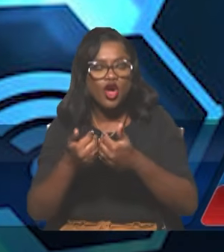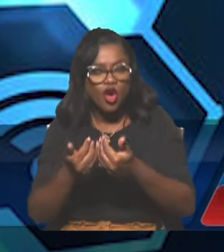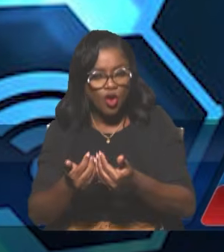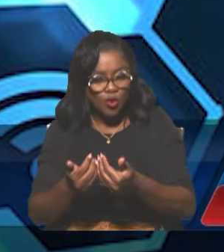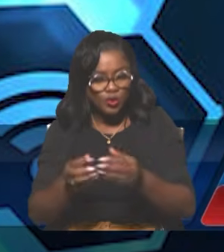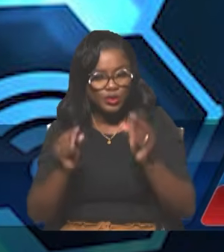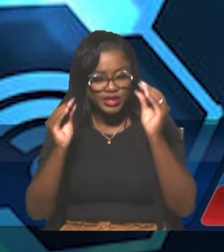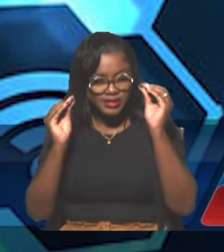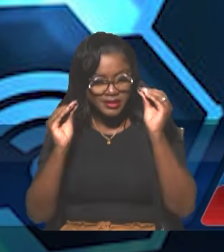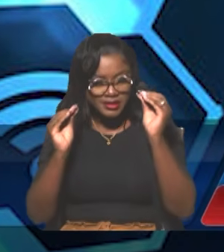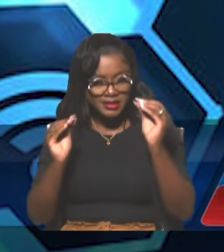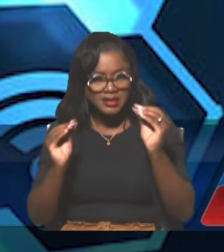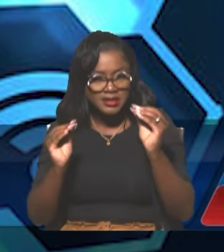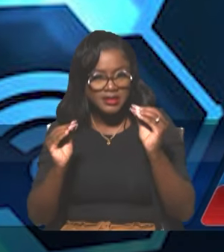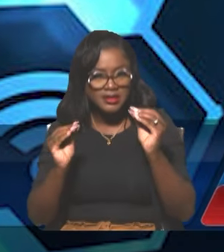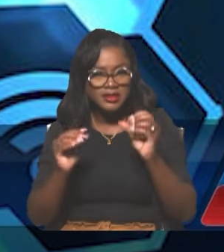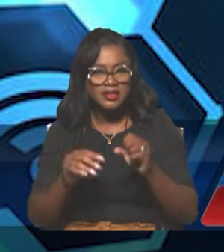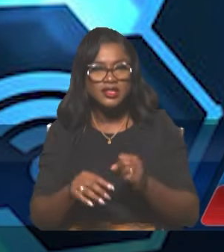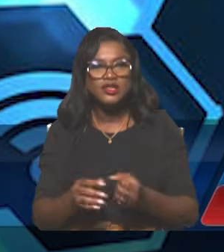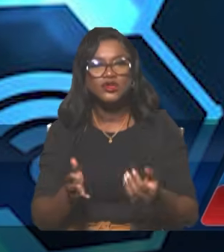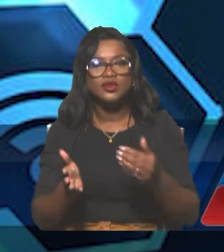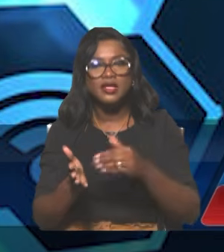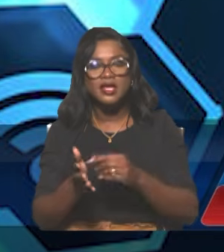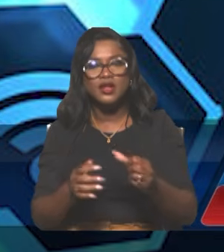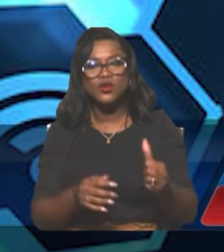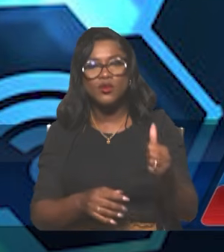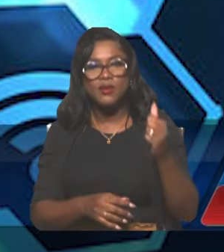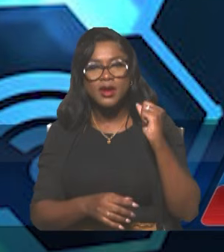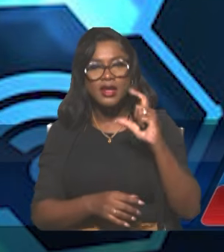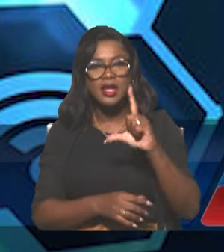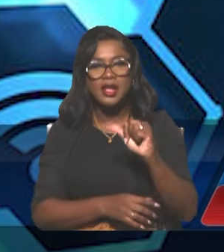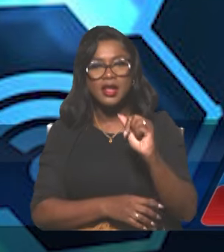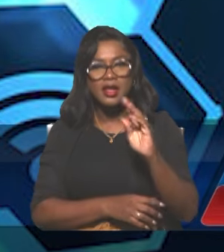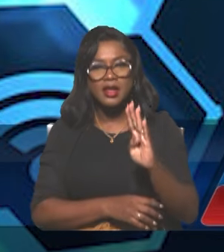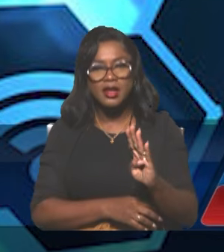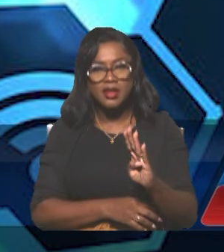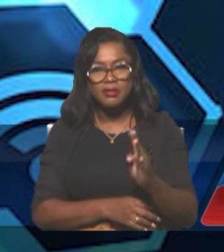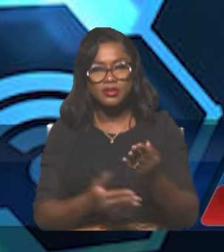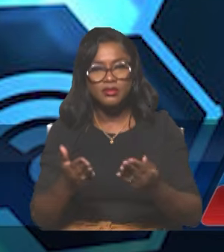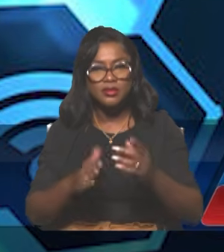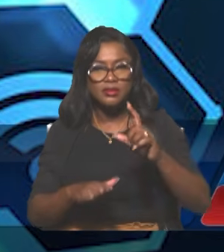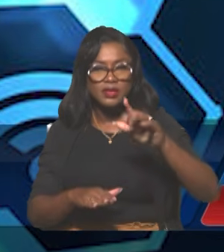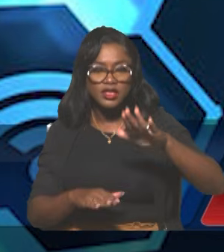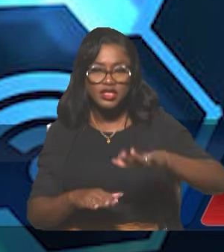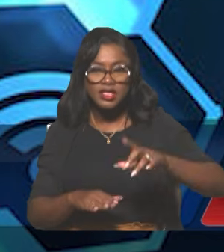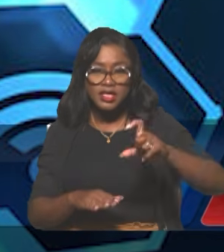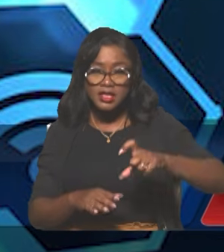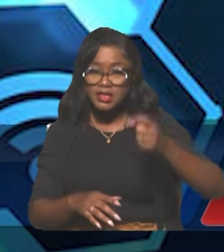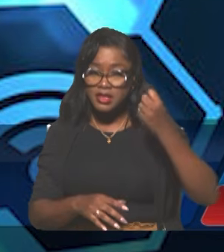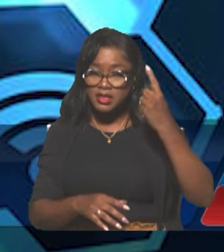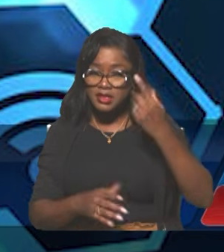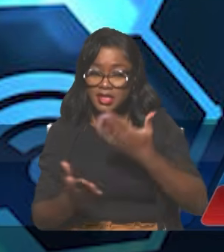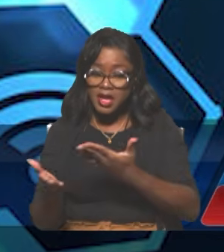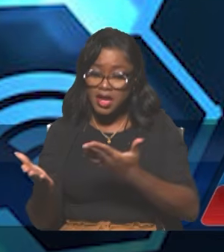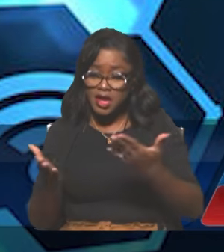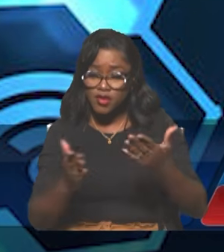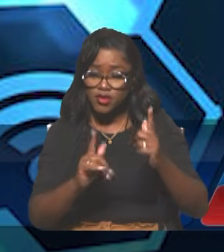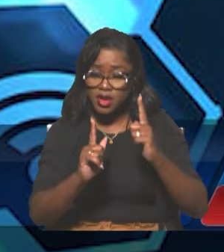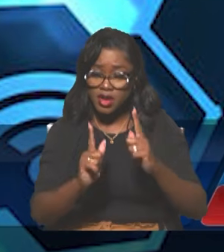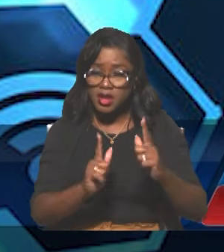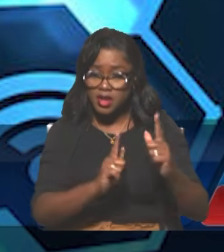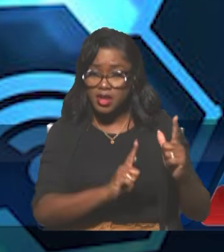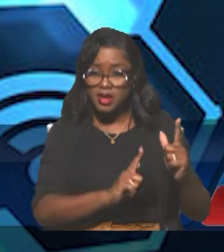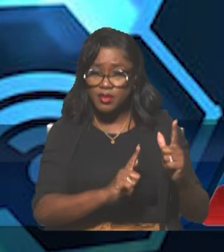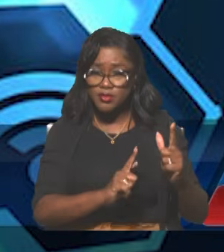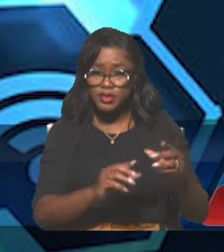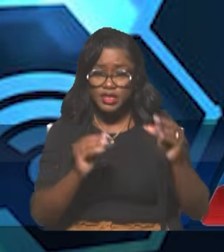concepts. And that again, we go back to the labs. So a child may need to understand something, we take you to the library space. In the library